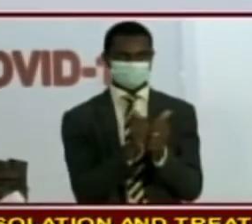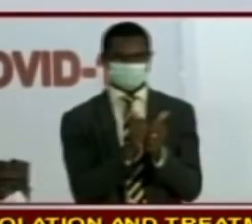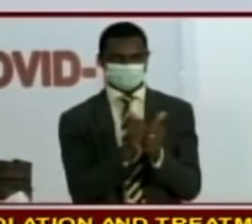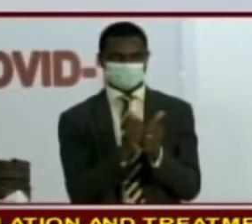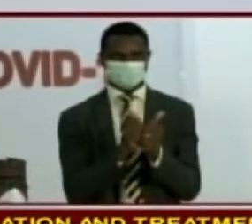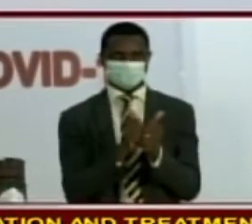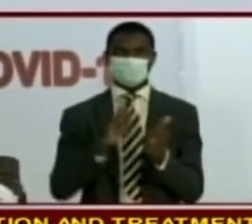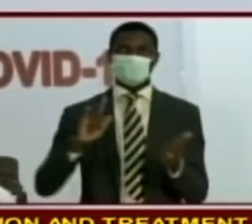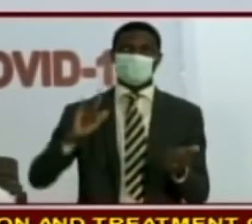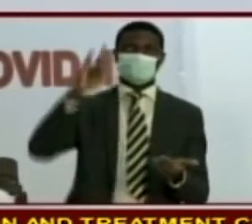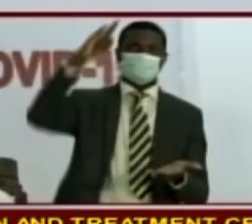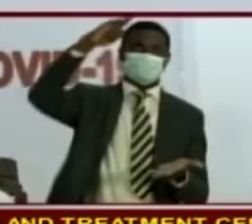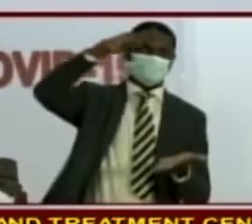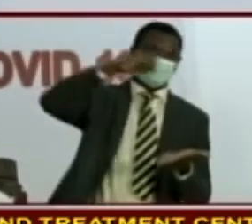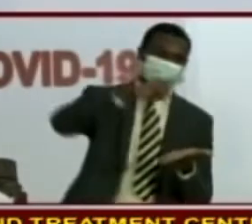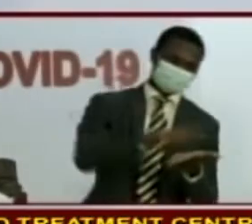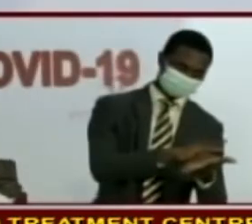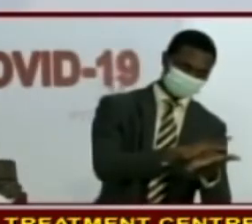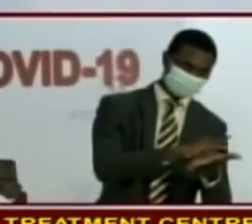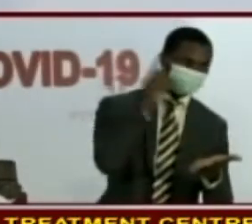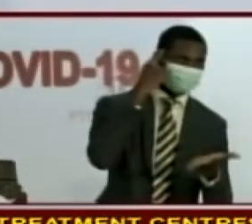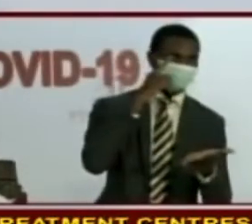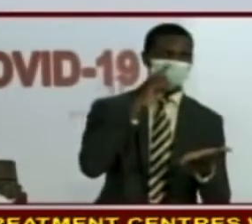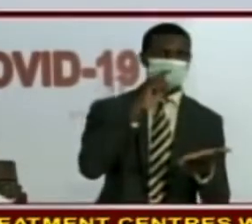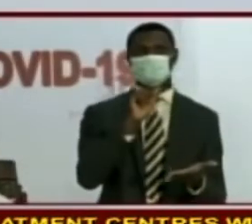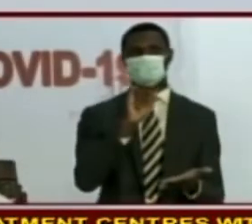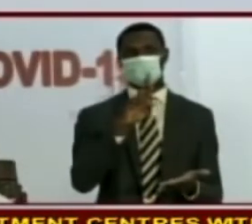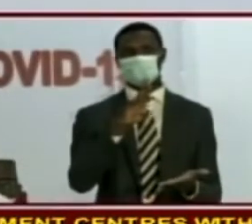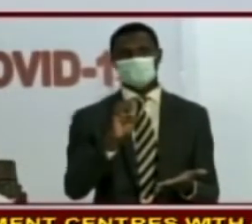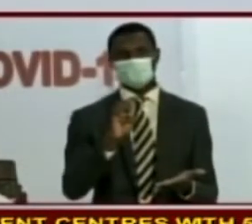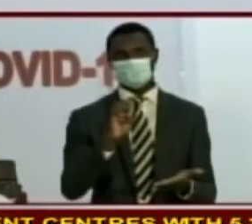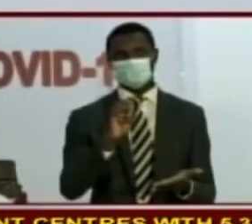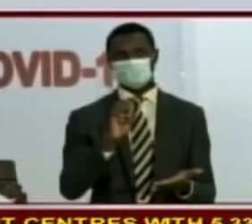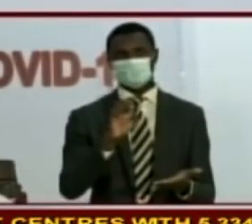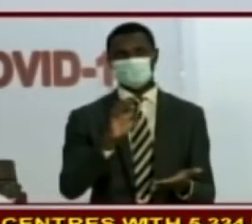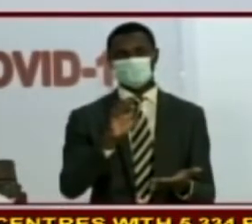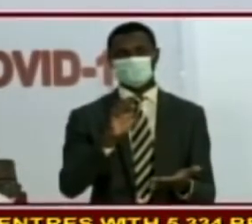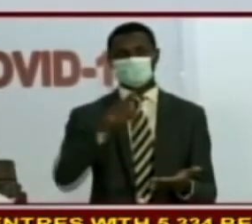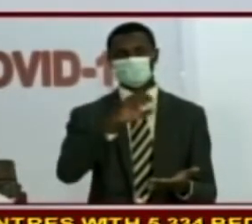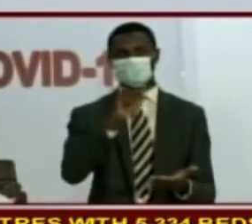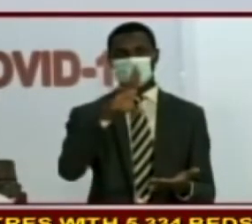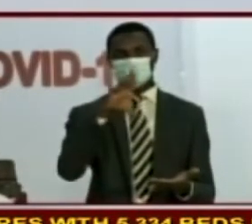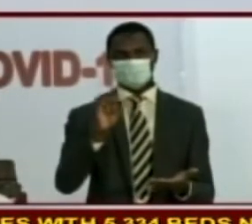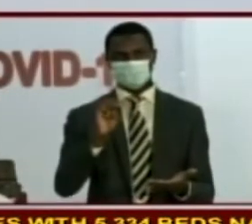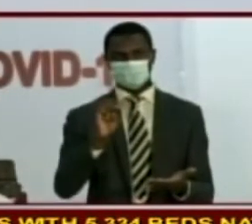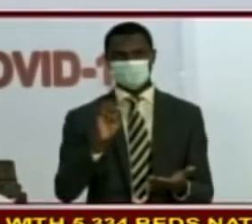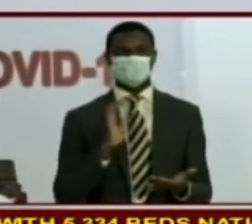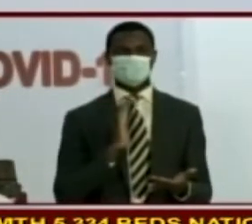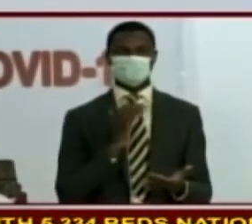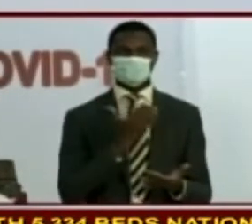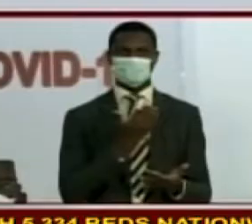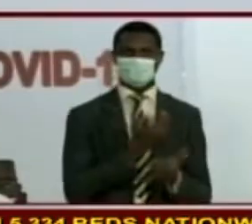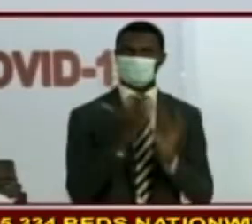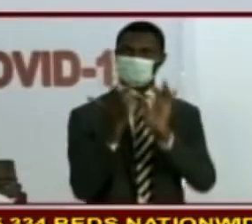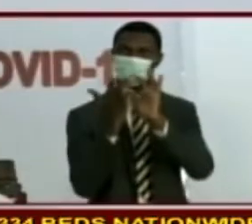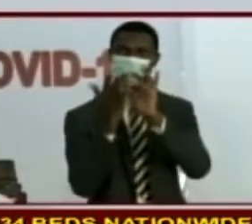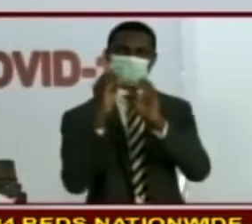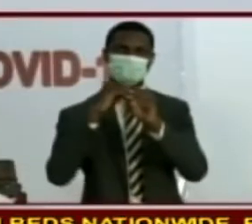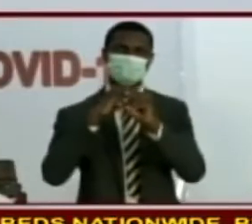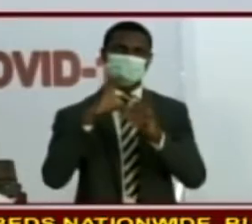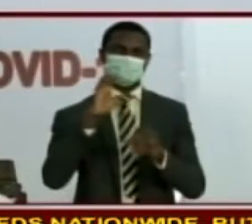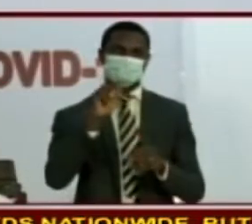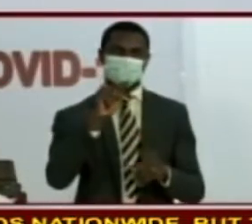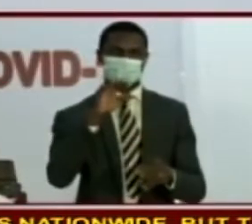clearance for Air Peace. Our High Commission in Canada engaged with the Canadian